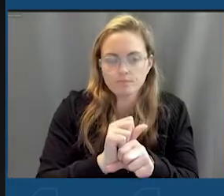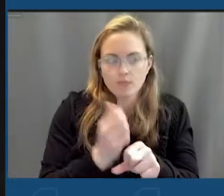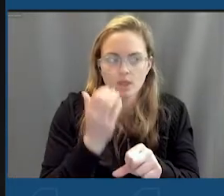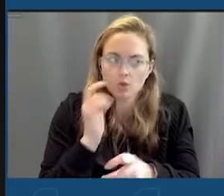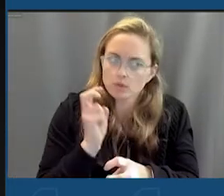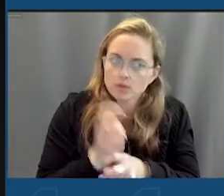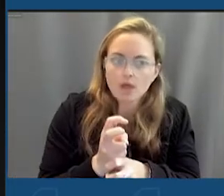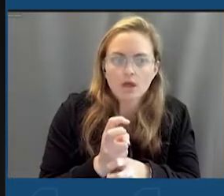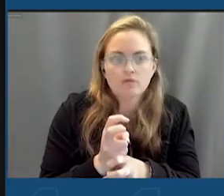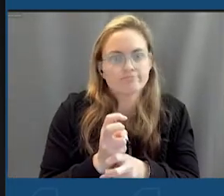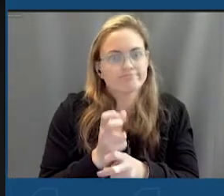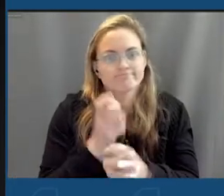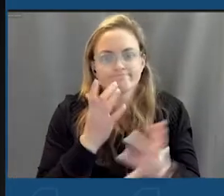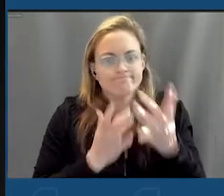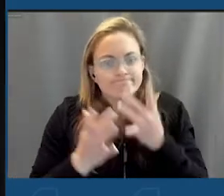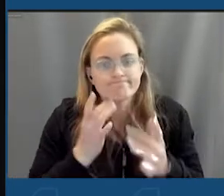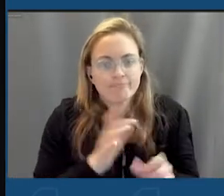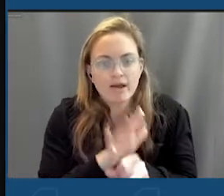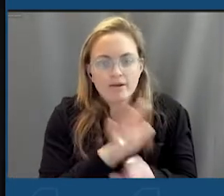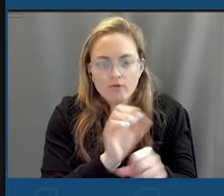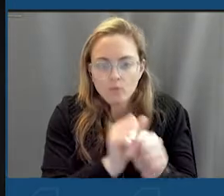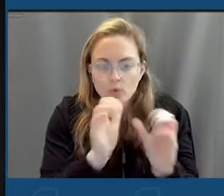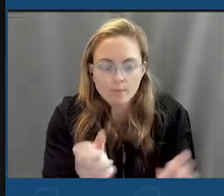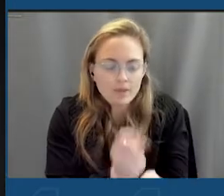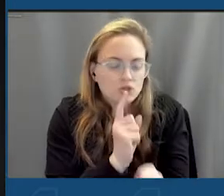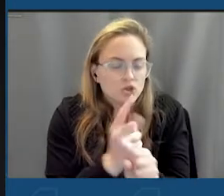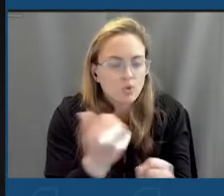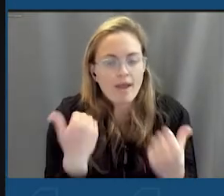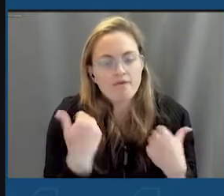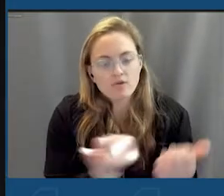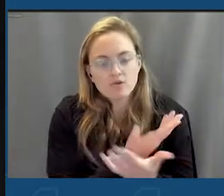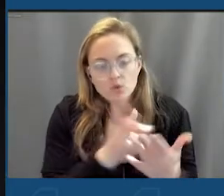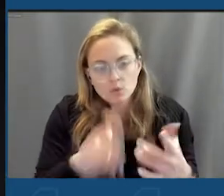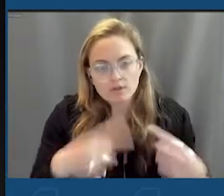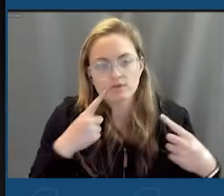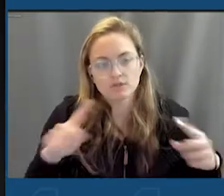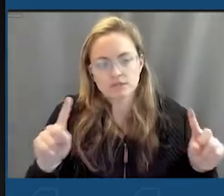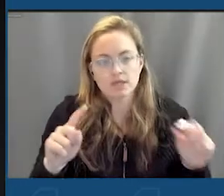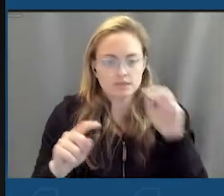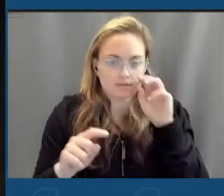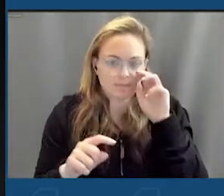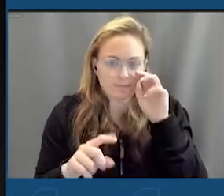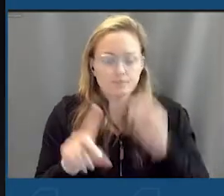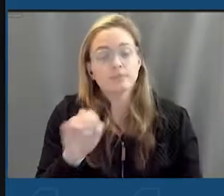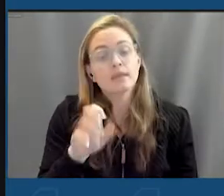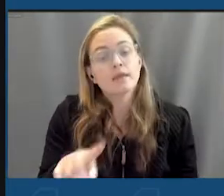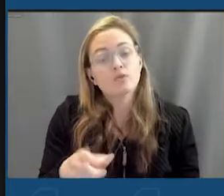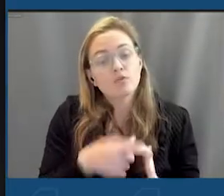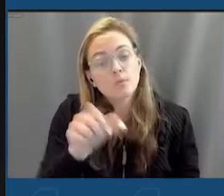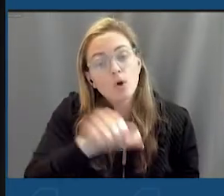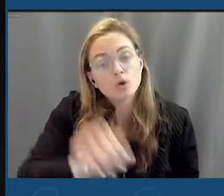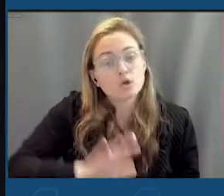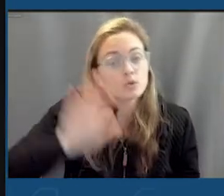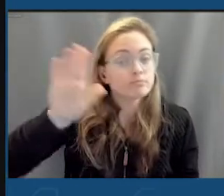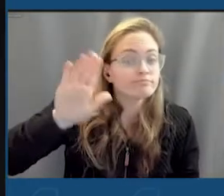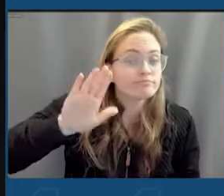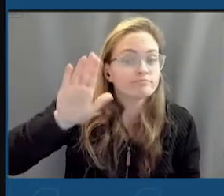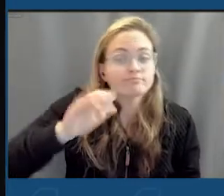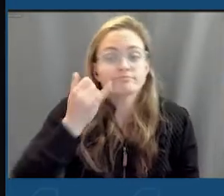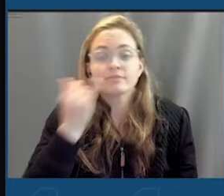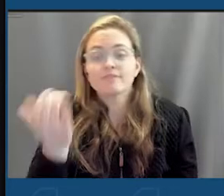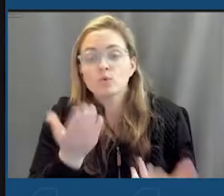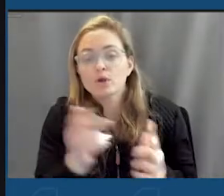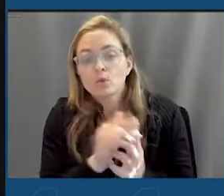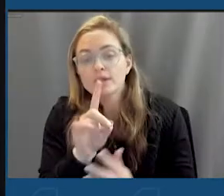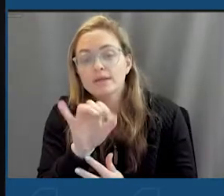You've been shorthanded, and we want to make sure that you have what you need to be successful. David Soares from Albany. If you want to raise your hands, everybody who's here with David